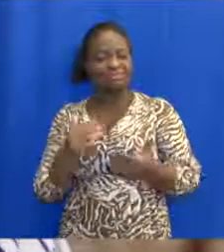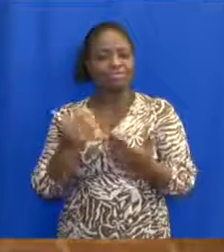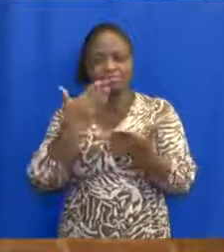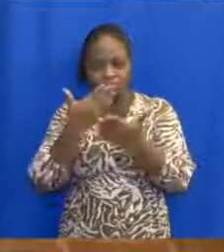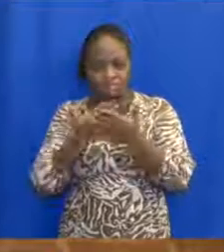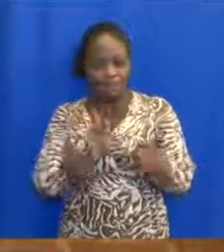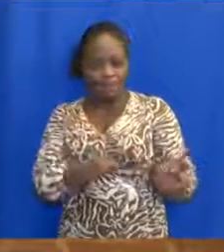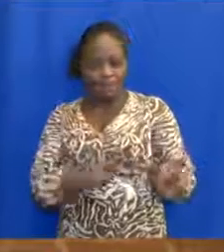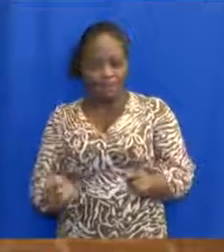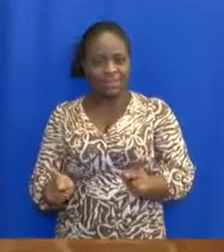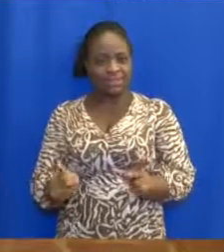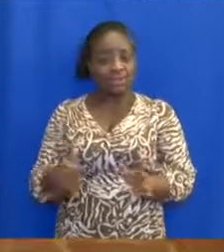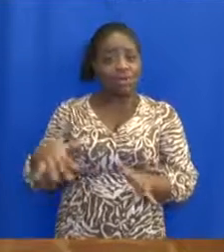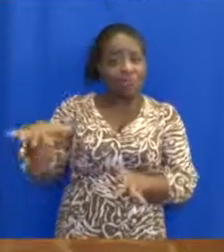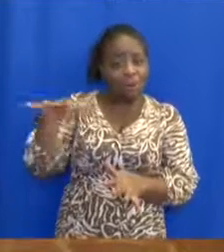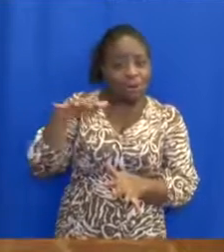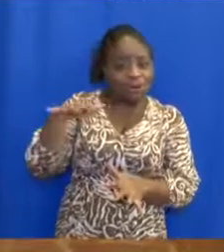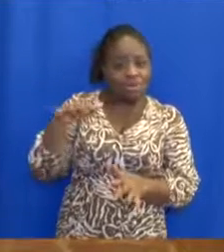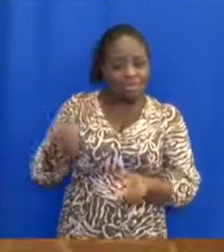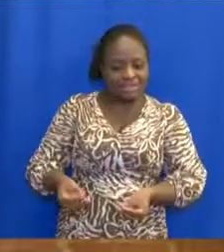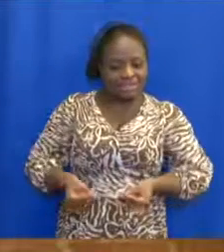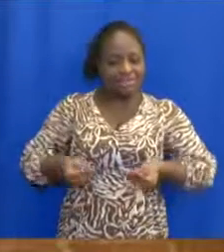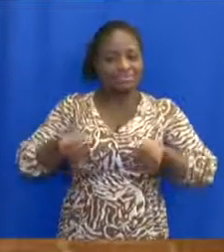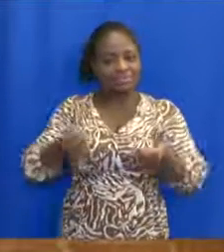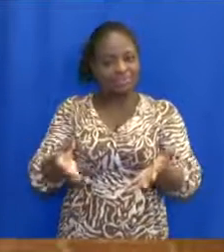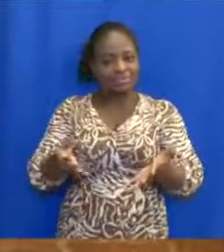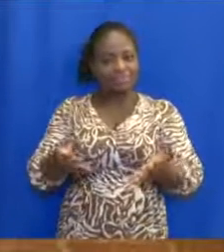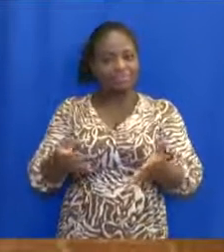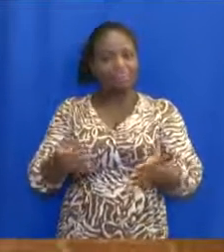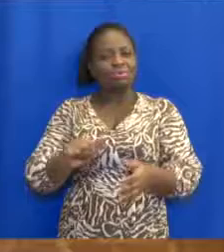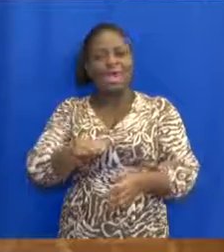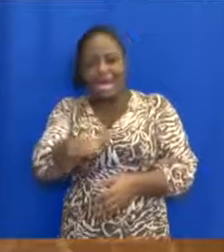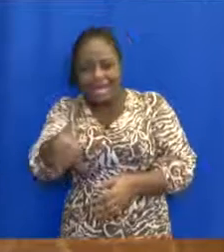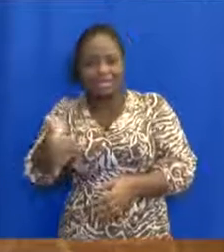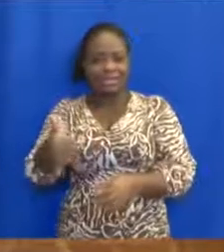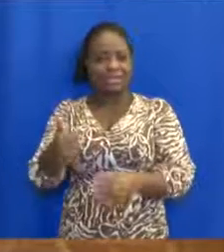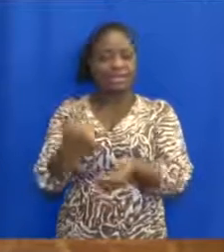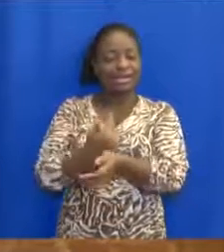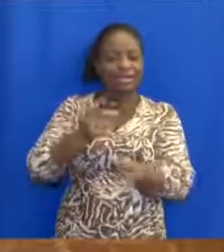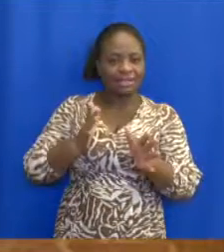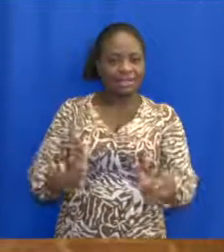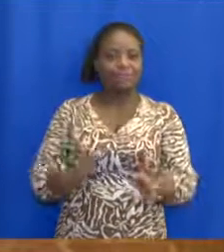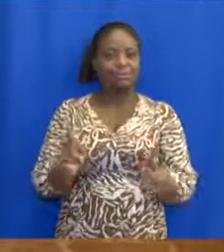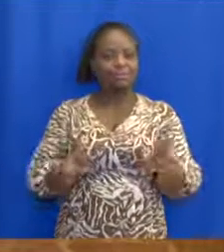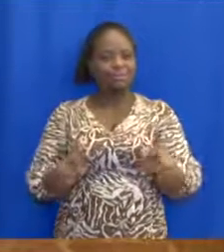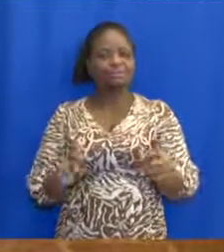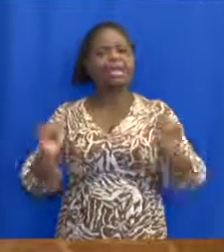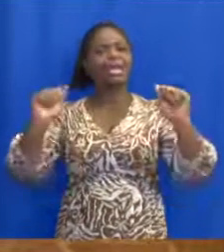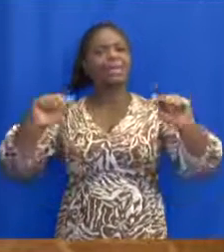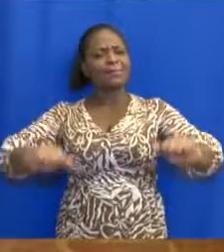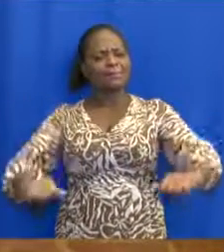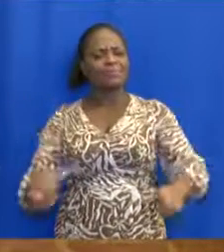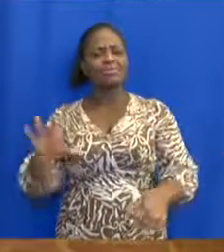plan with the overarching aim of providing relief to the ordinary Ghanaian and being able to find